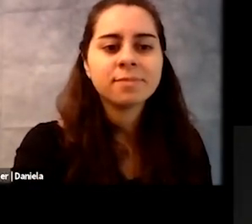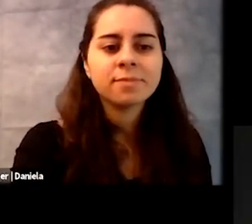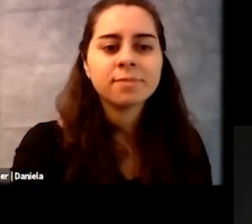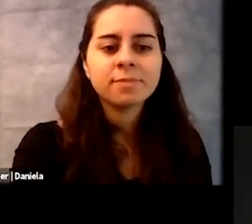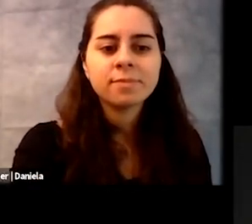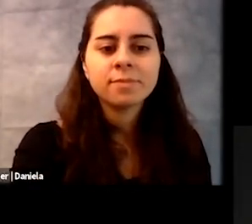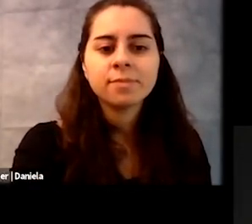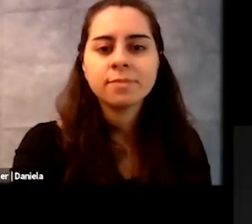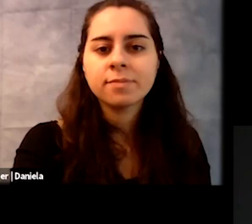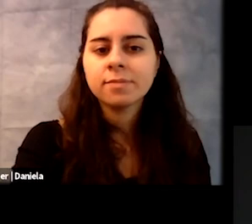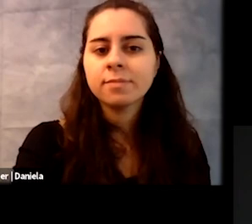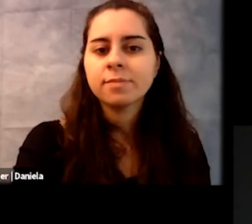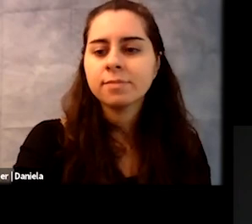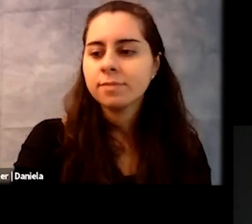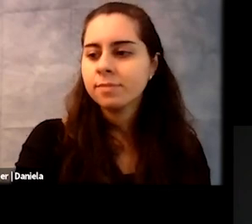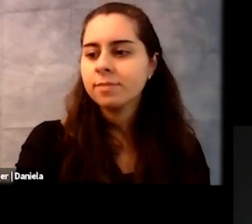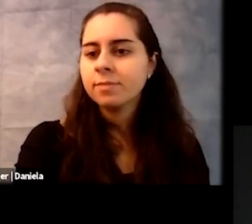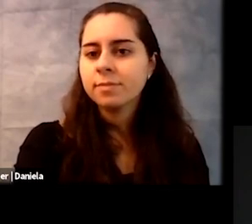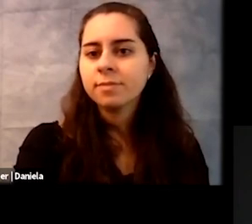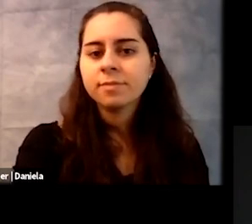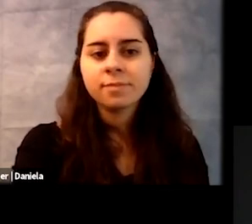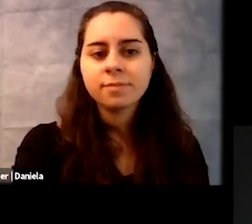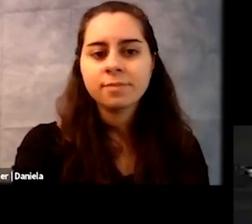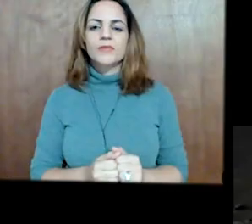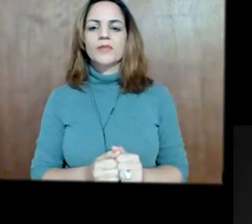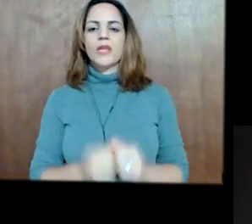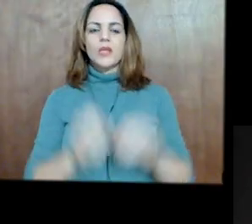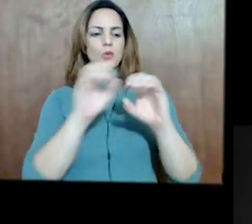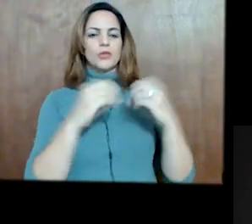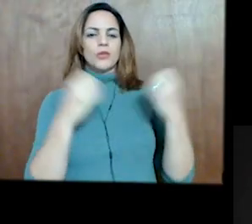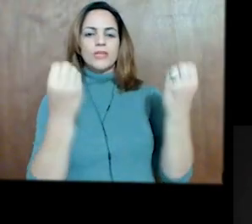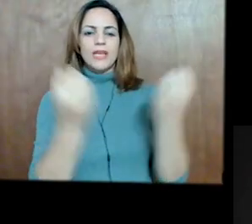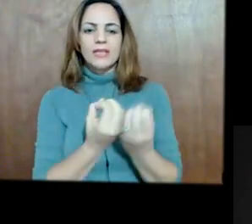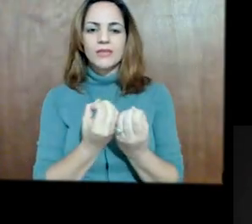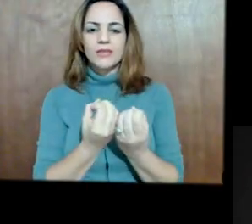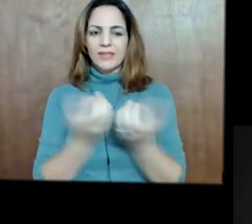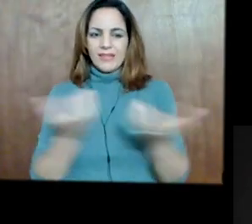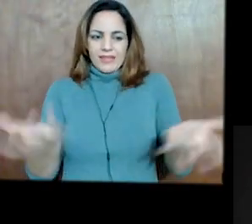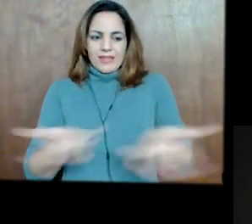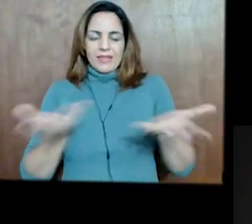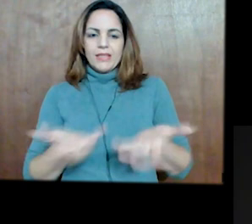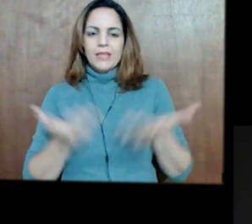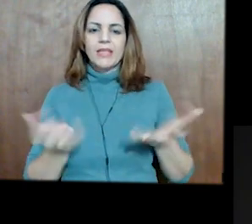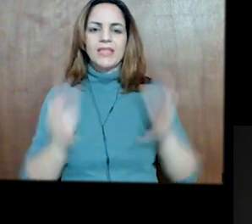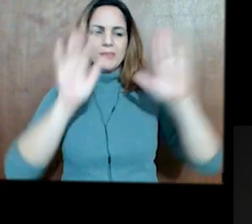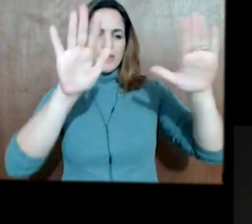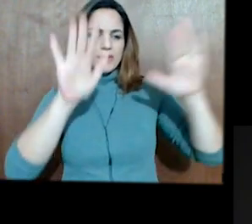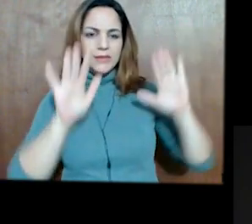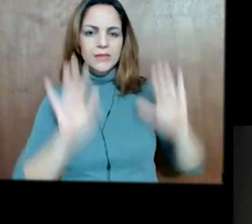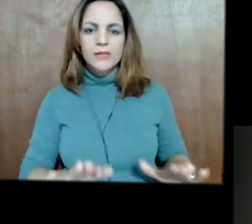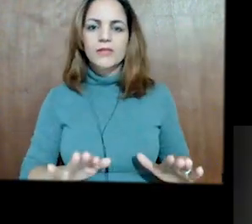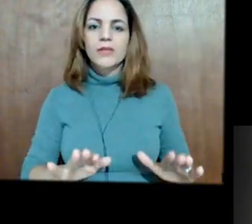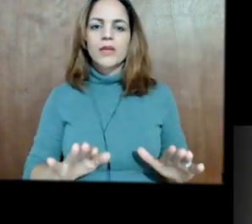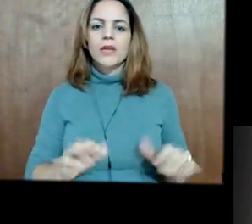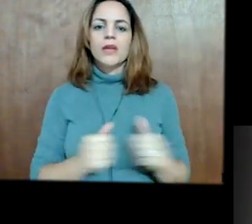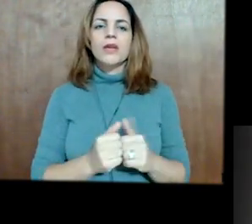The organizers of this magnificent demonstration cannot be congratulated too many times. This is a